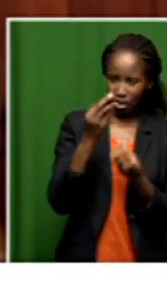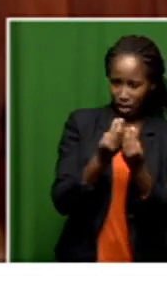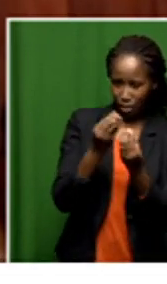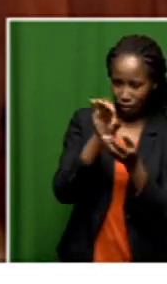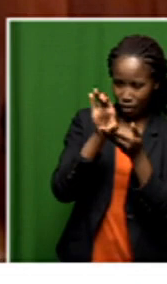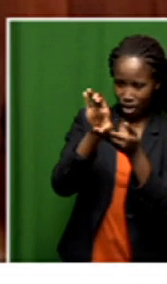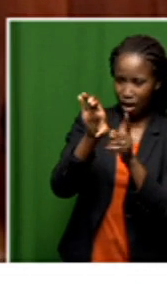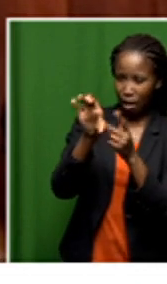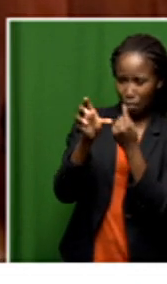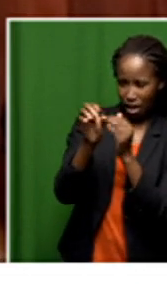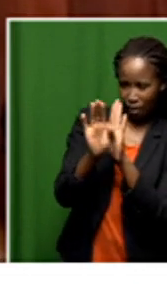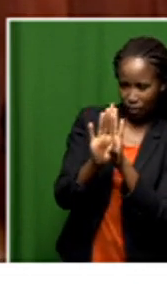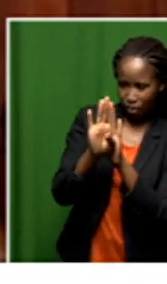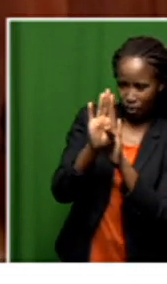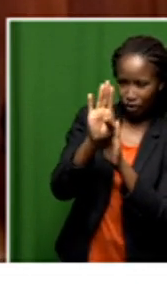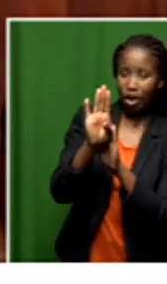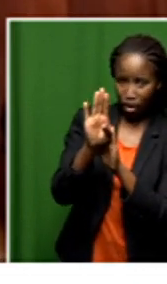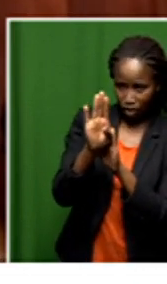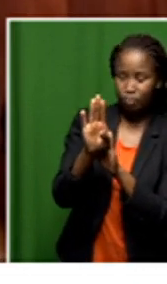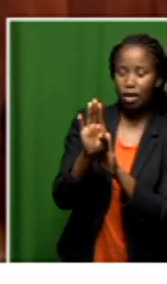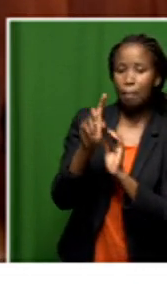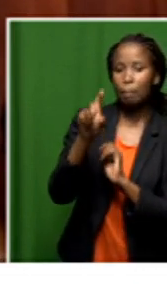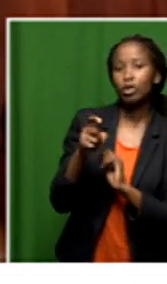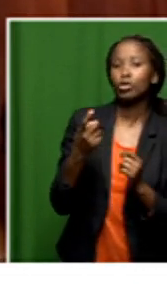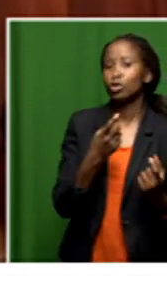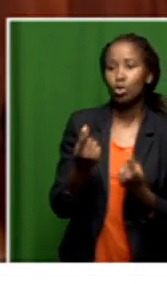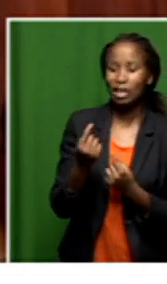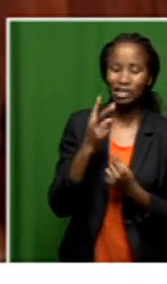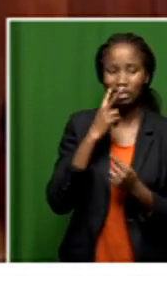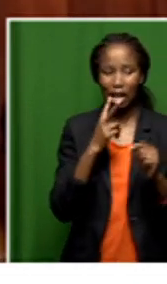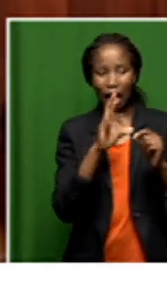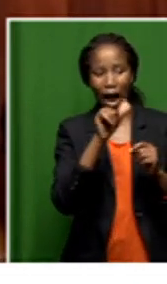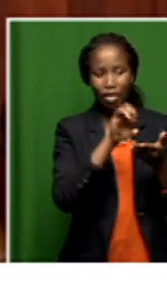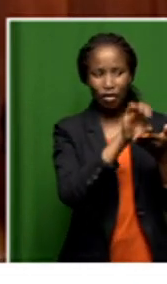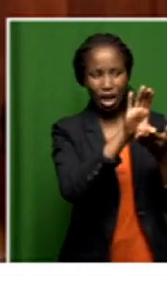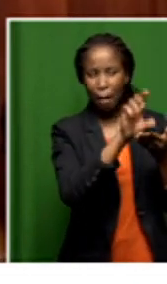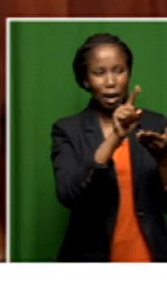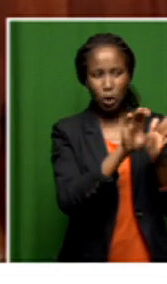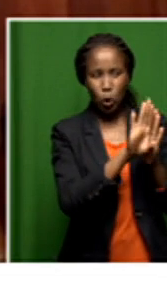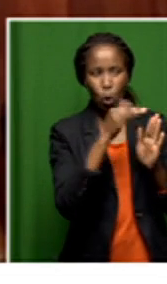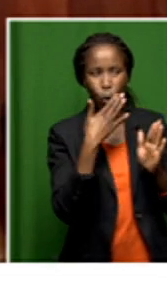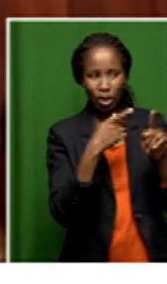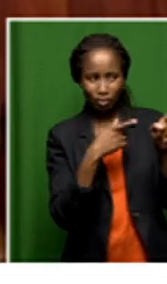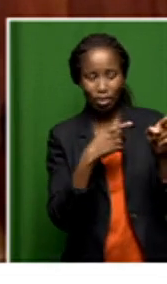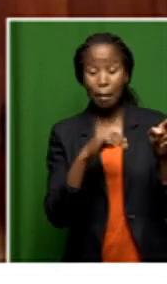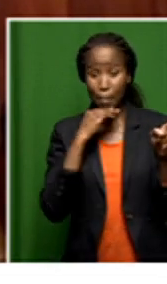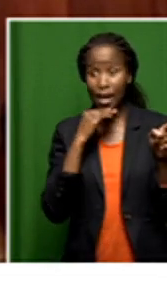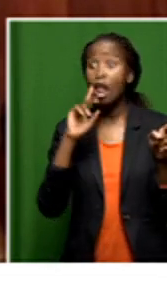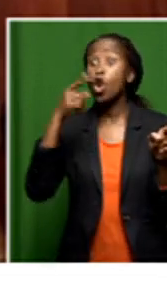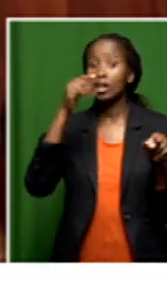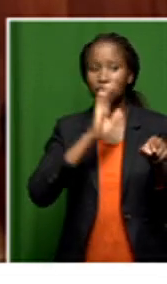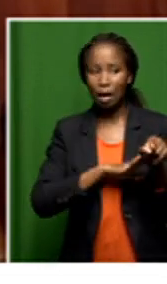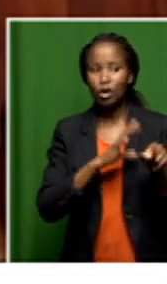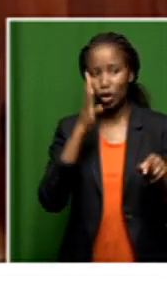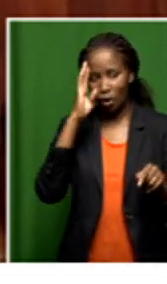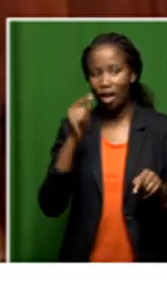the ability to keep your money in the other parts of your portfolio which are not growing, those are probably the ones that will be your next steps of growth. Those will be